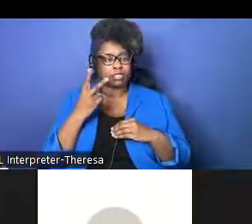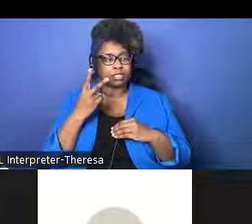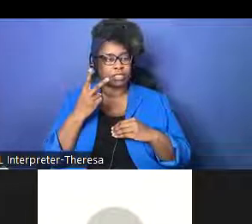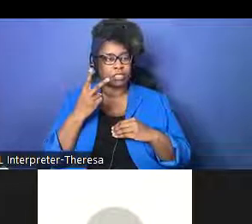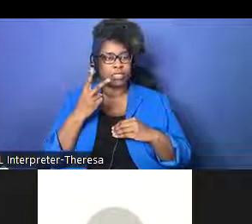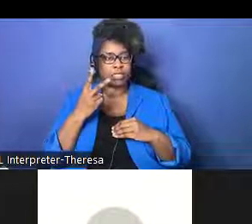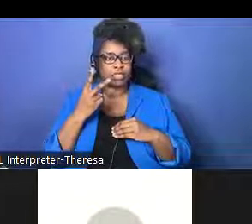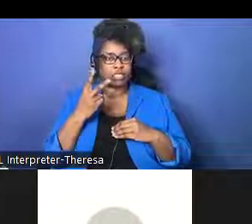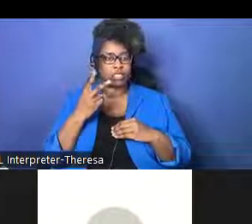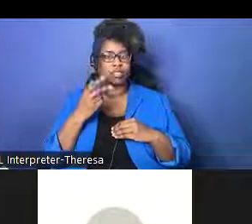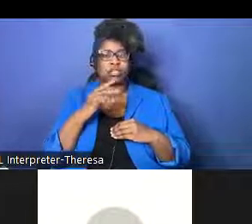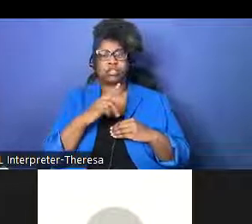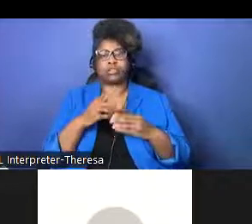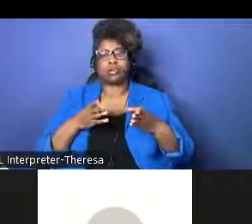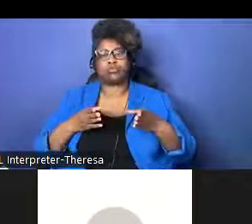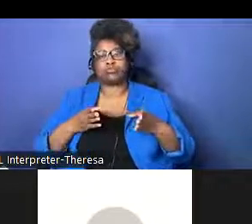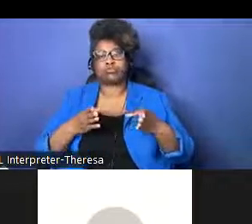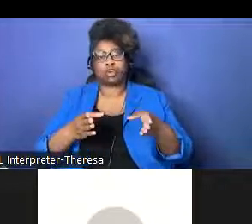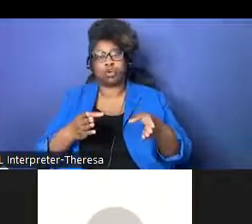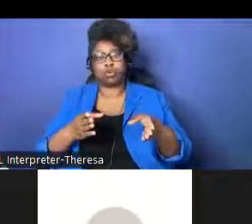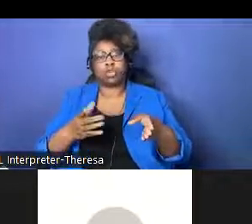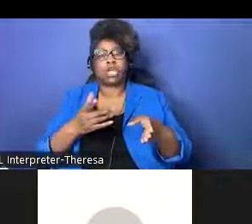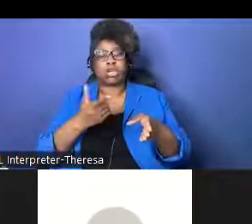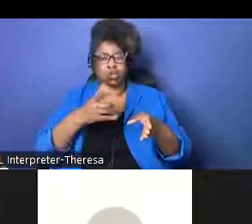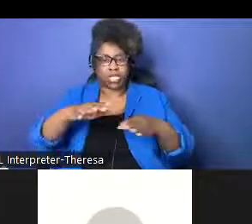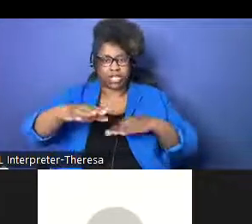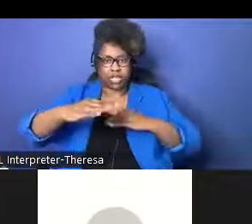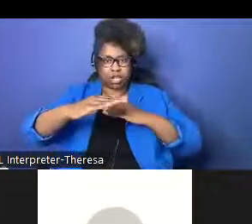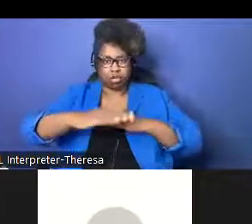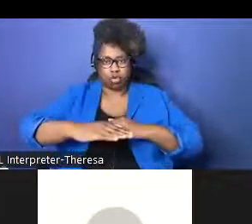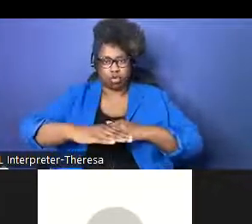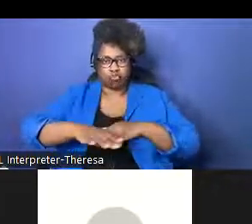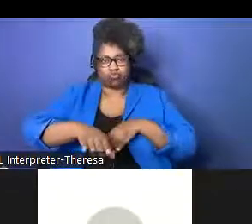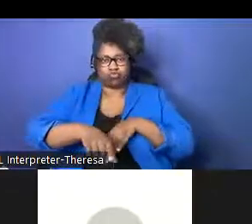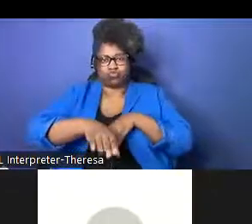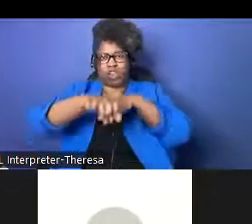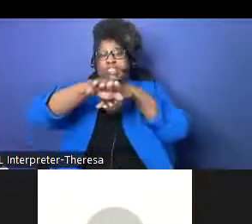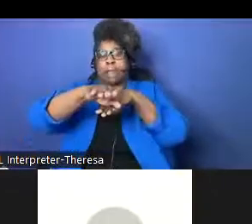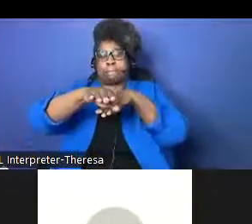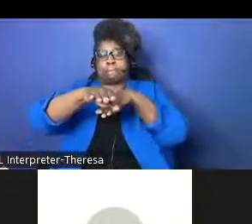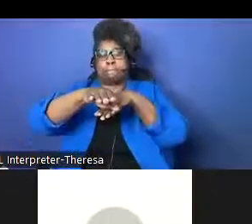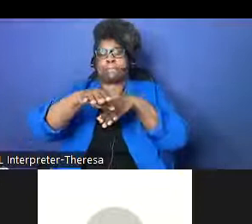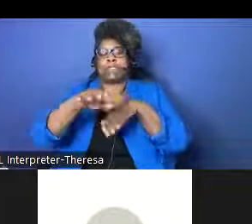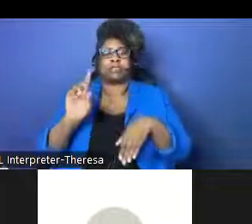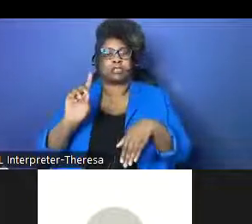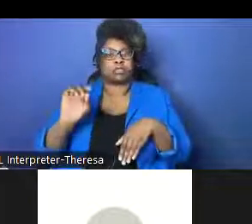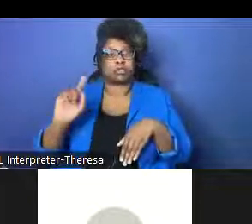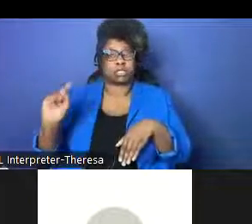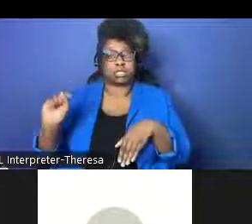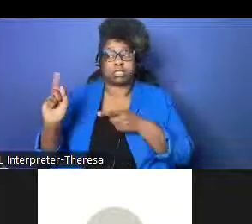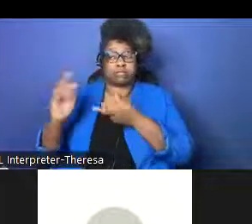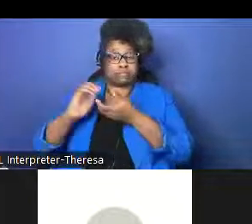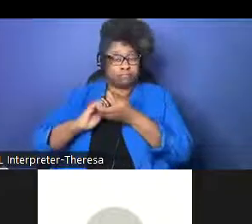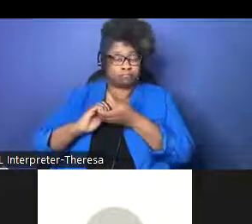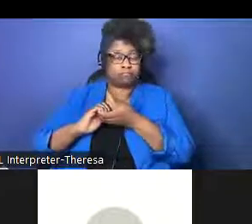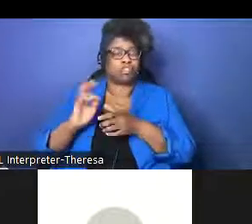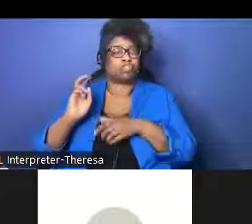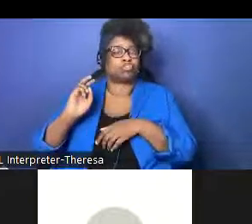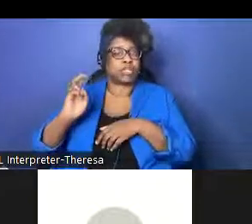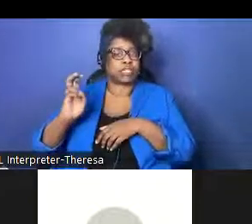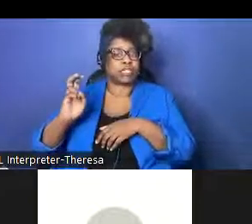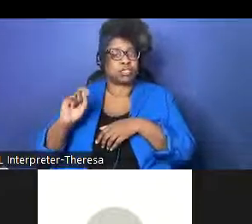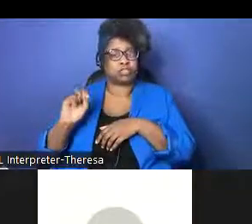raised reinforced roadway, which can be done in partnership with DOT, transit, or the